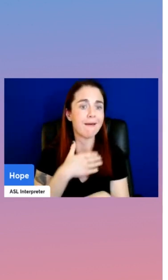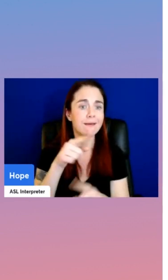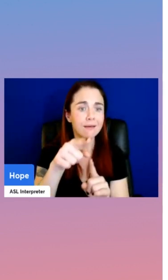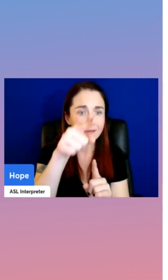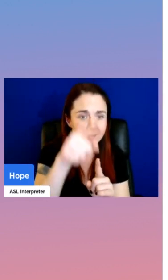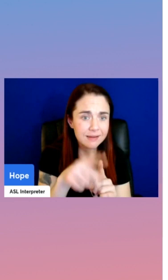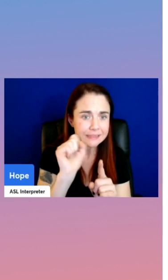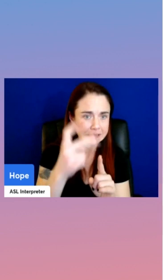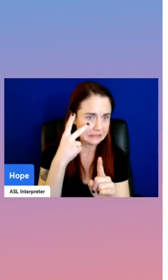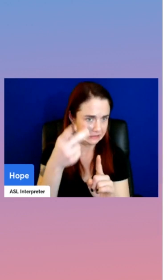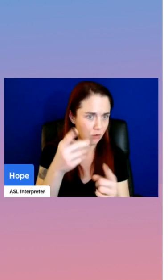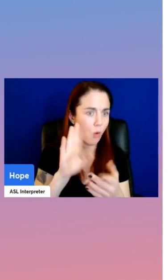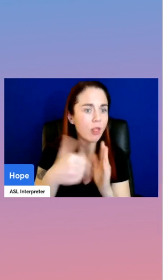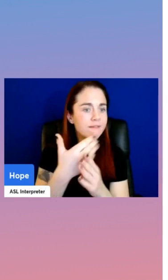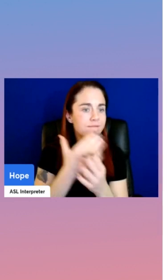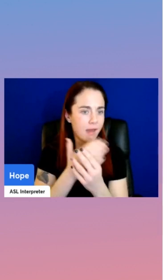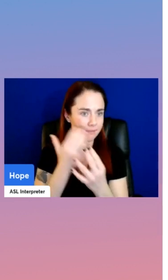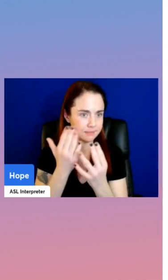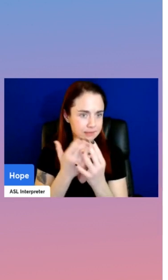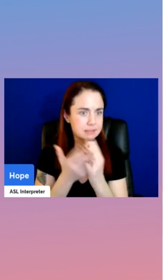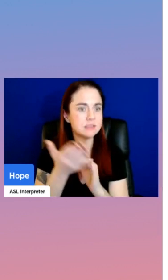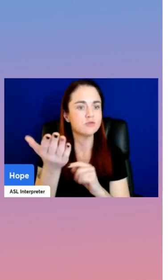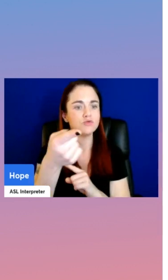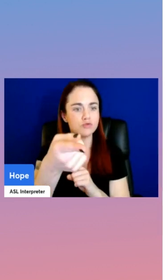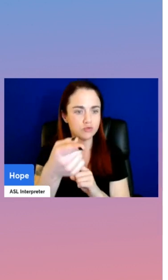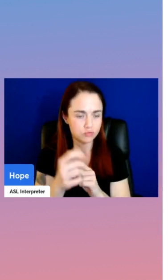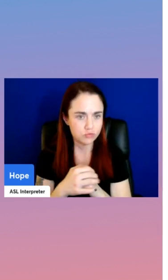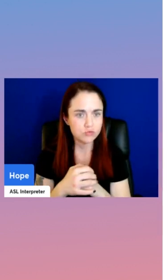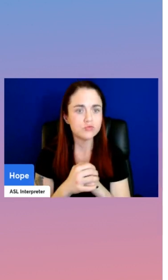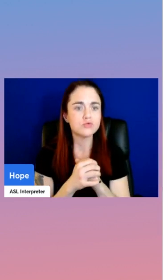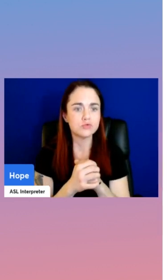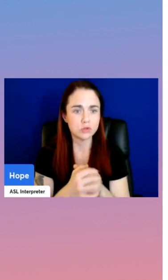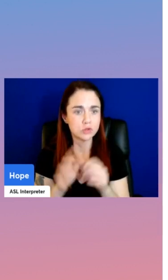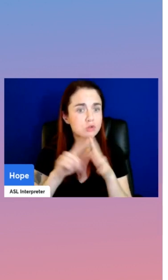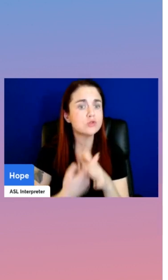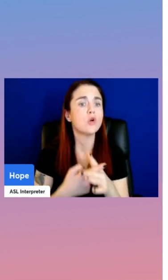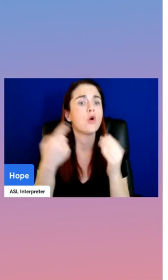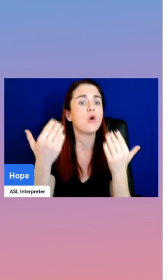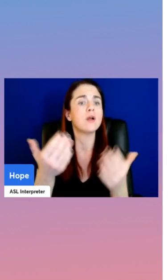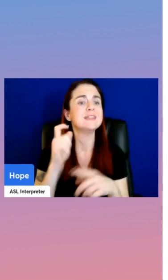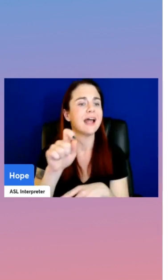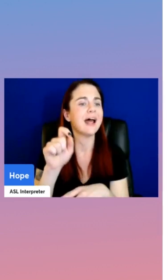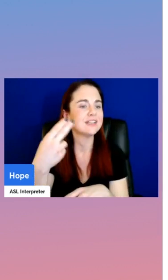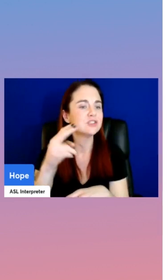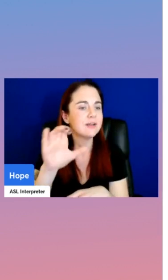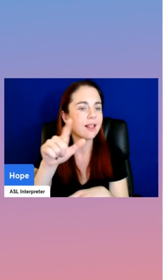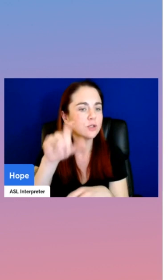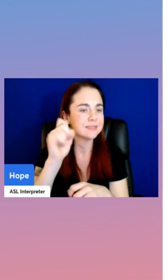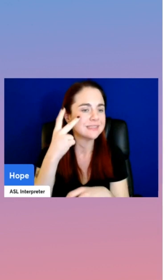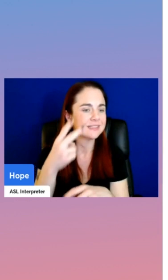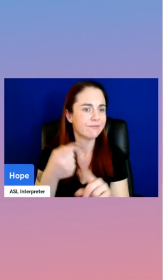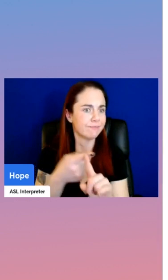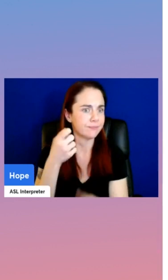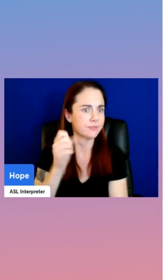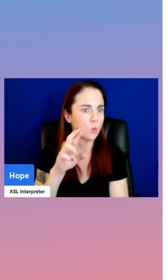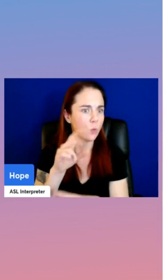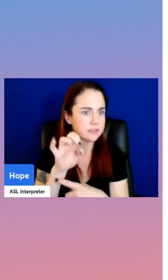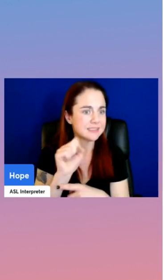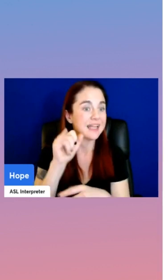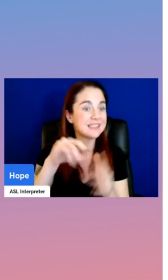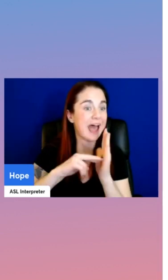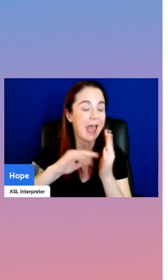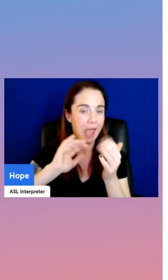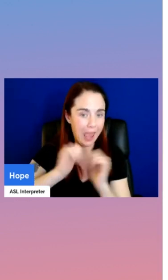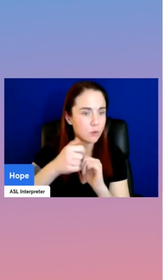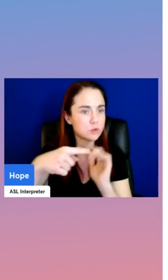.pkr.hcl files. So let's start first with our sources. So this is how to indicate to Packer what